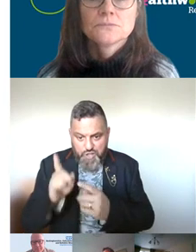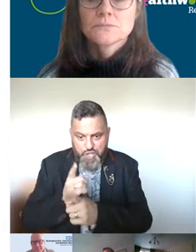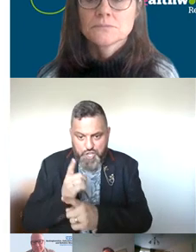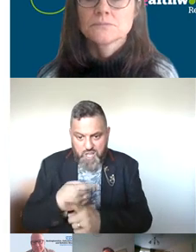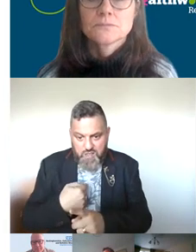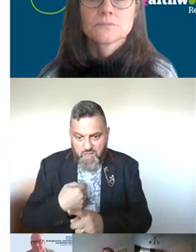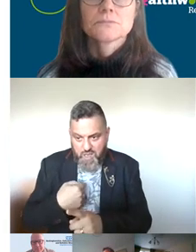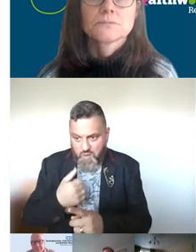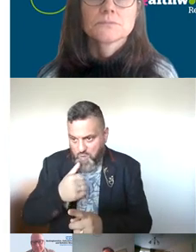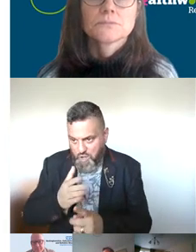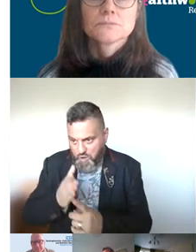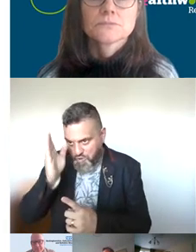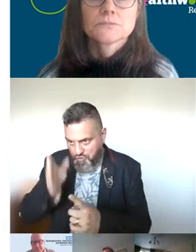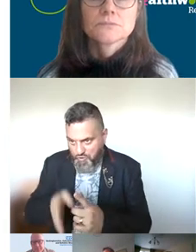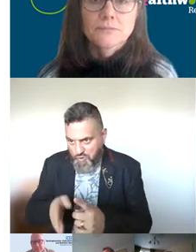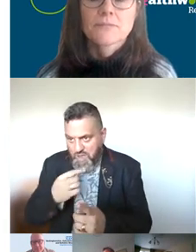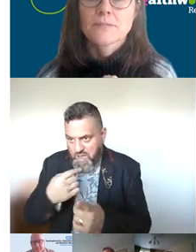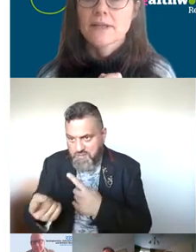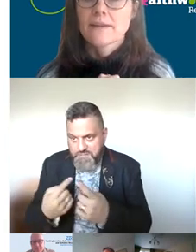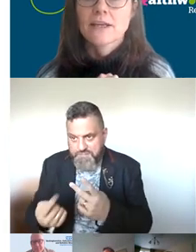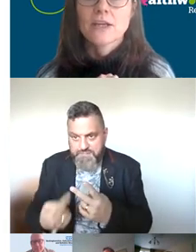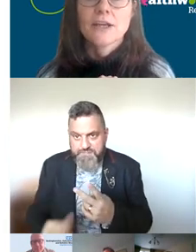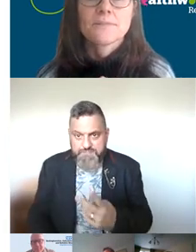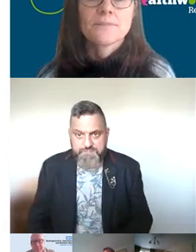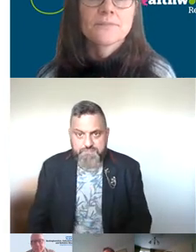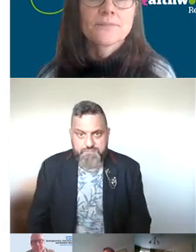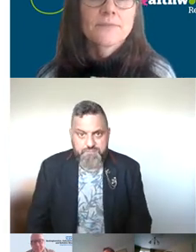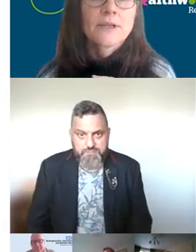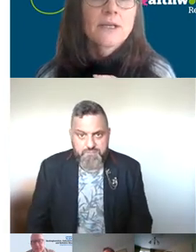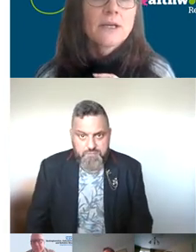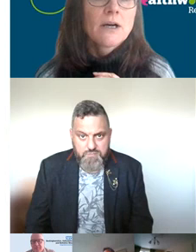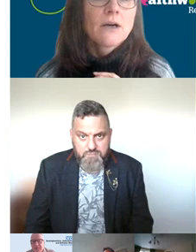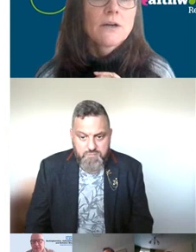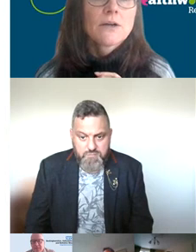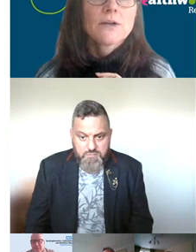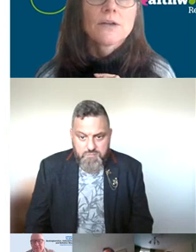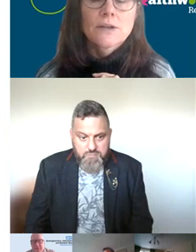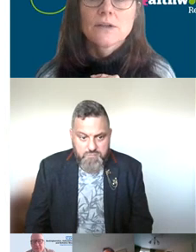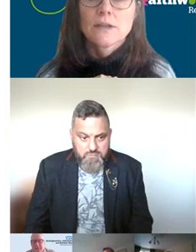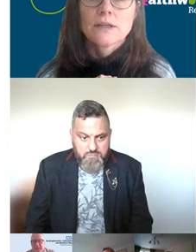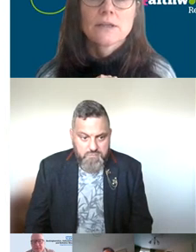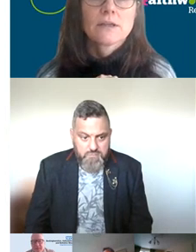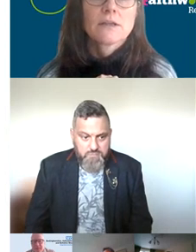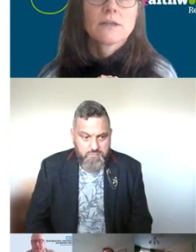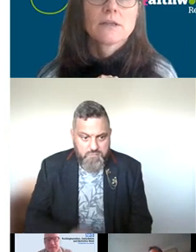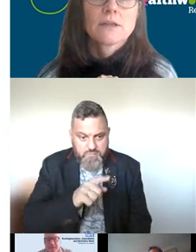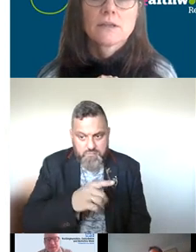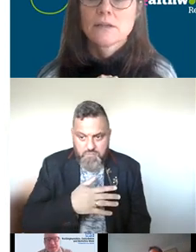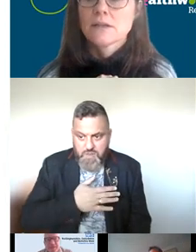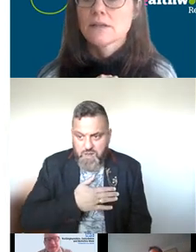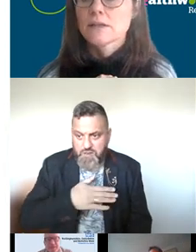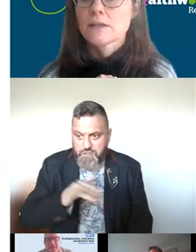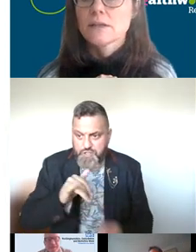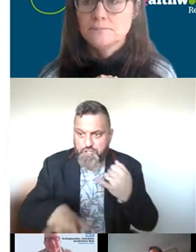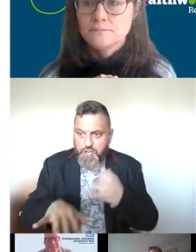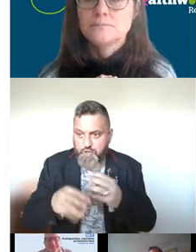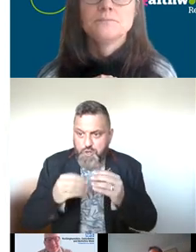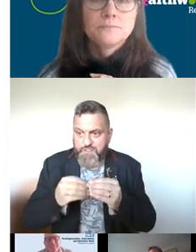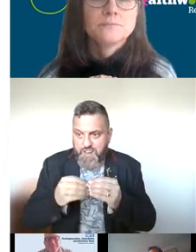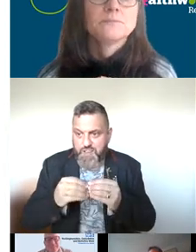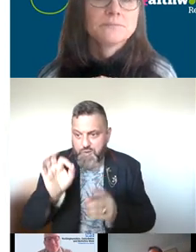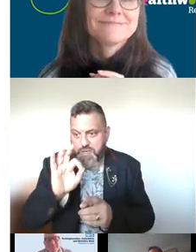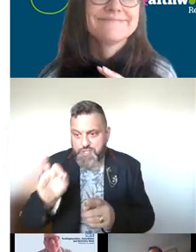think really, really helpful discussion. Thank you. Thank you. Similarly, I particularly like the social value question. That was very